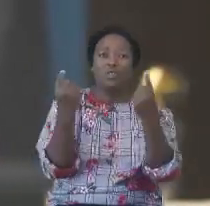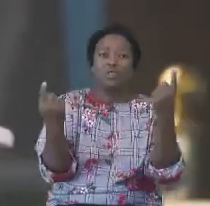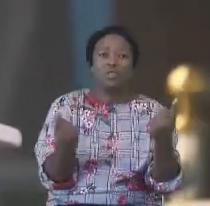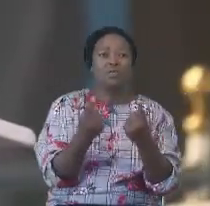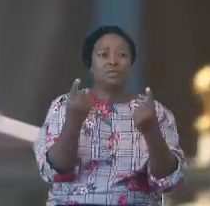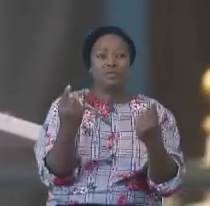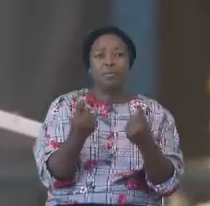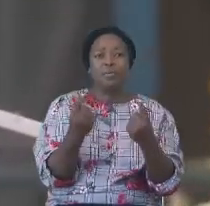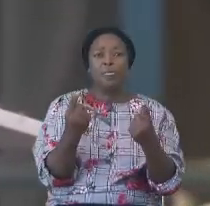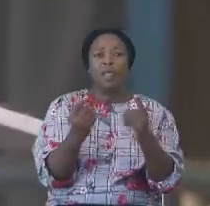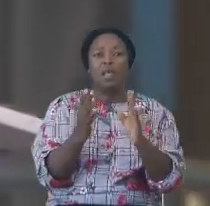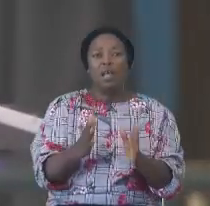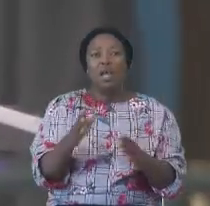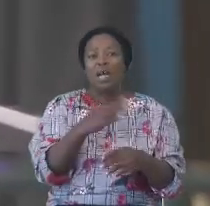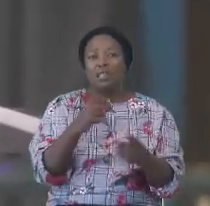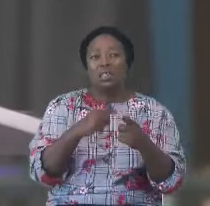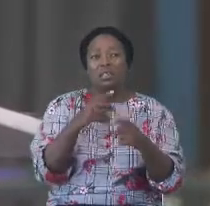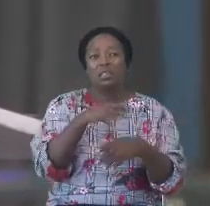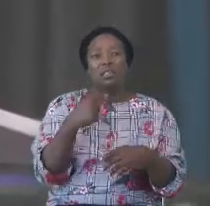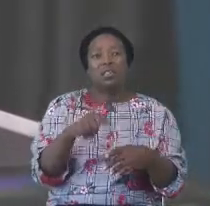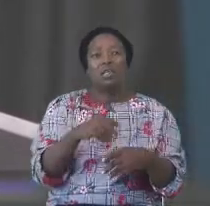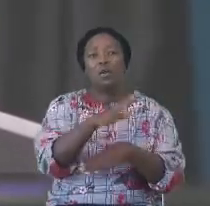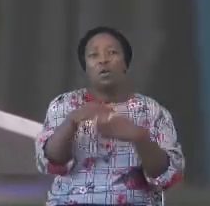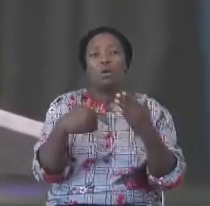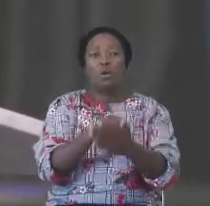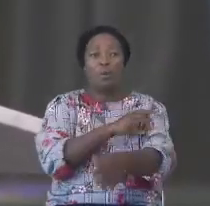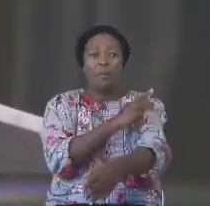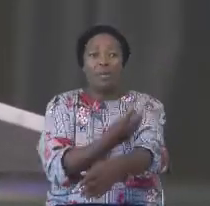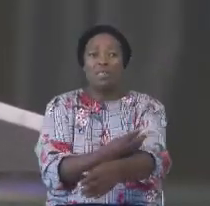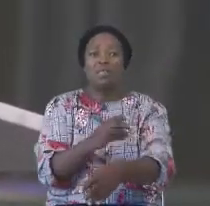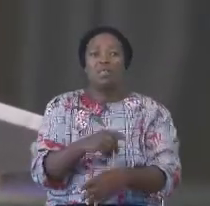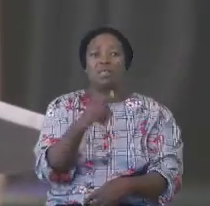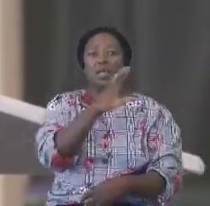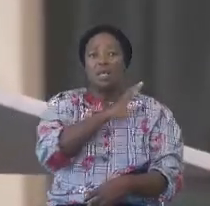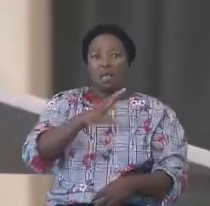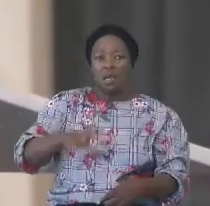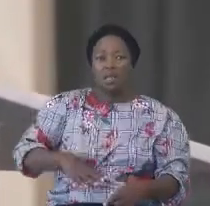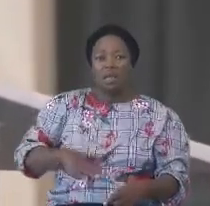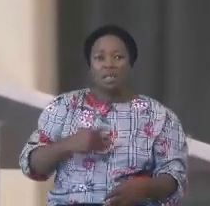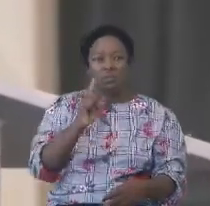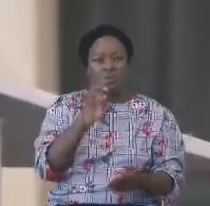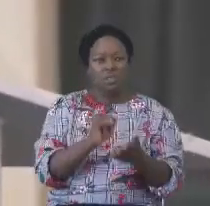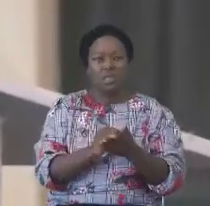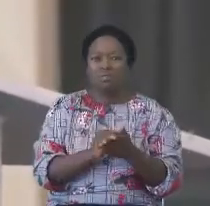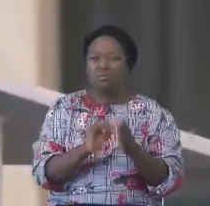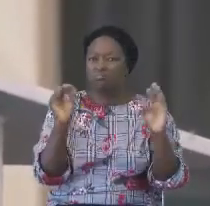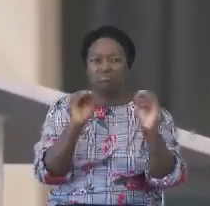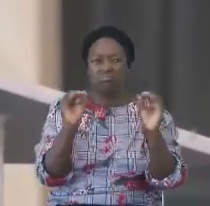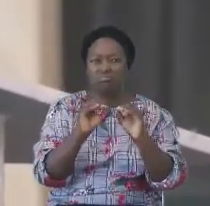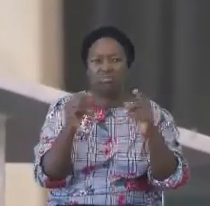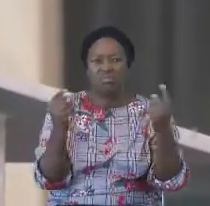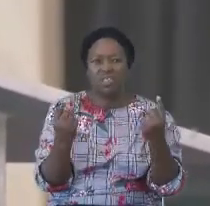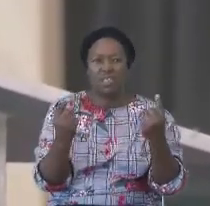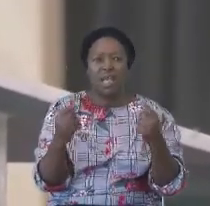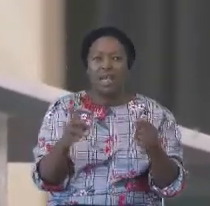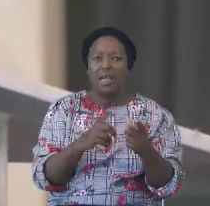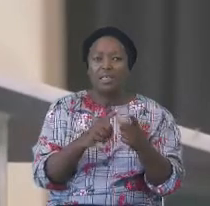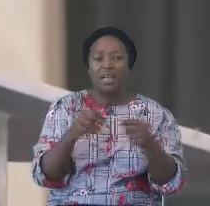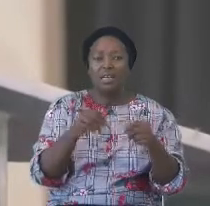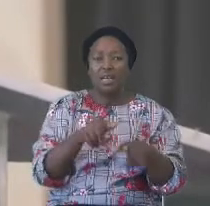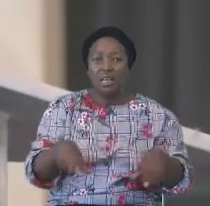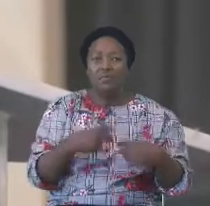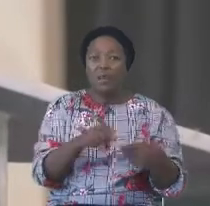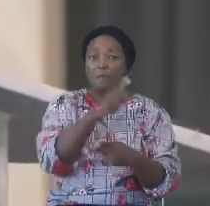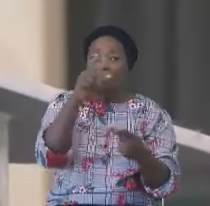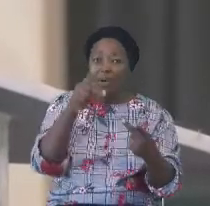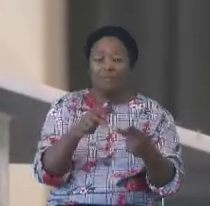righteous standing in the place of the sinful. And the Almighty Christ, the one